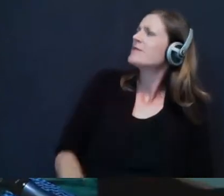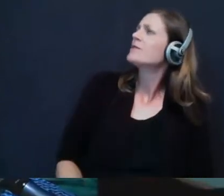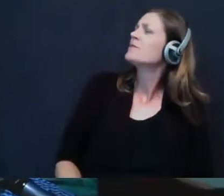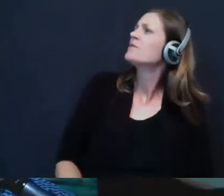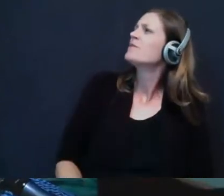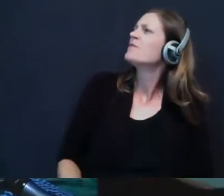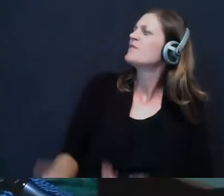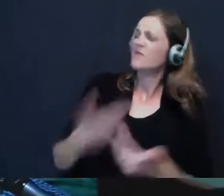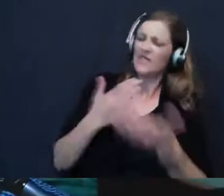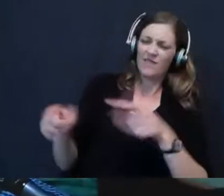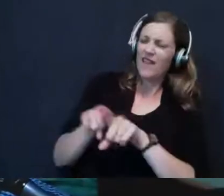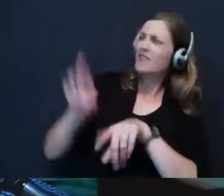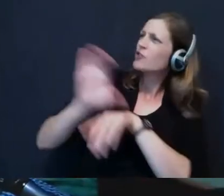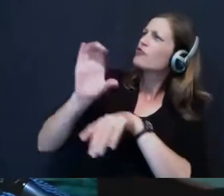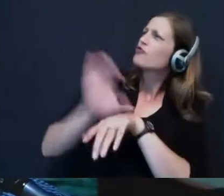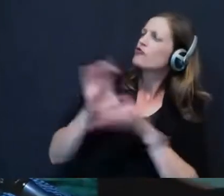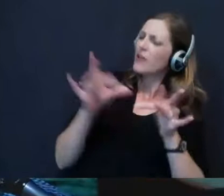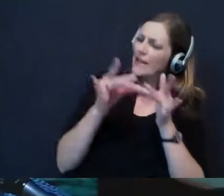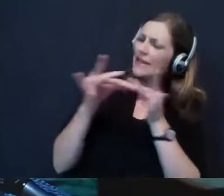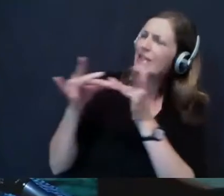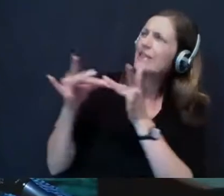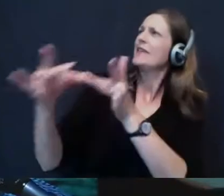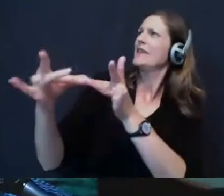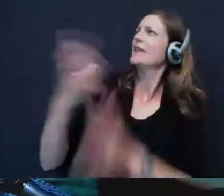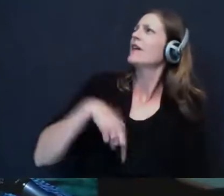Even as a church, Lord, would you lead and direct us?